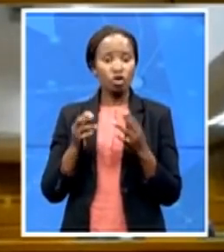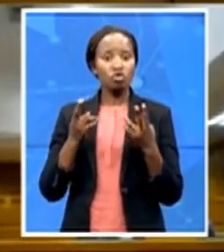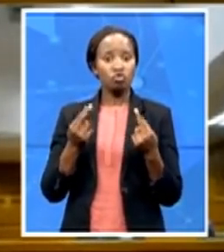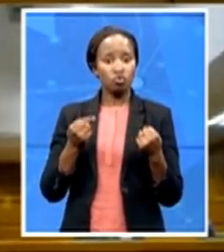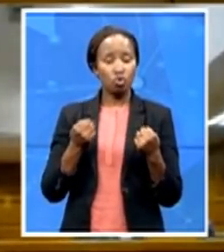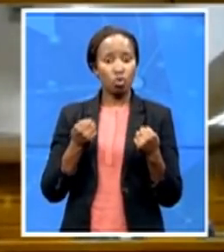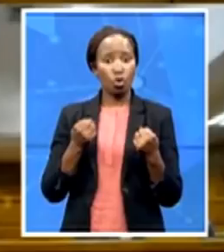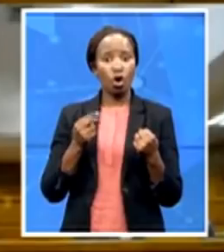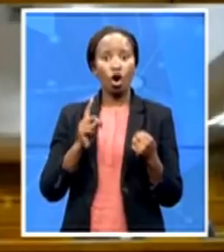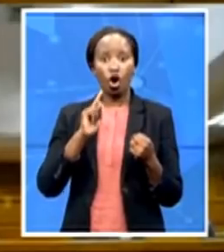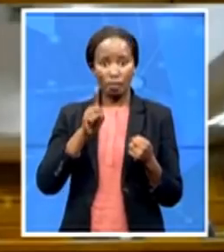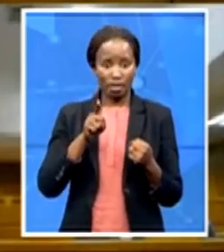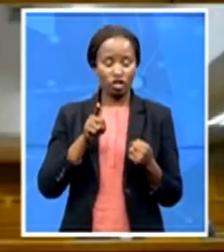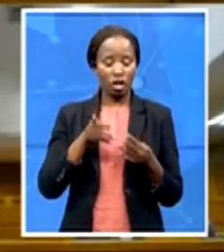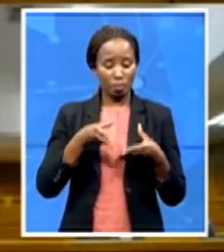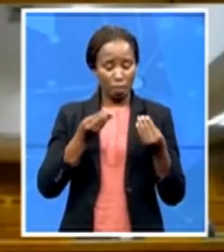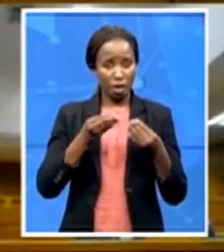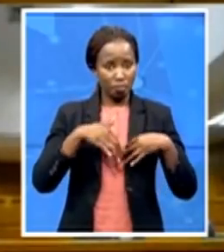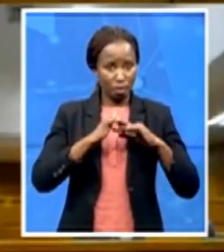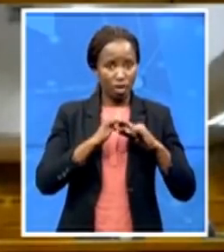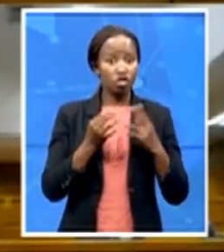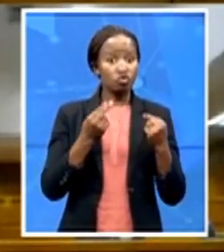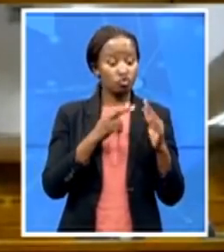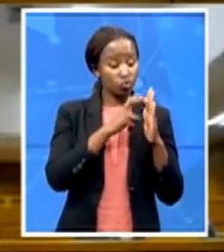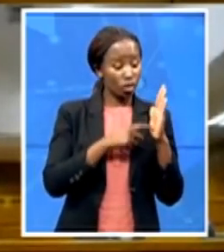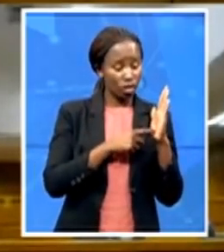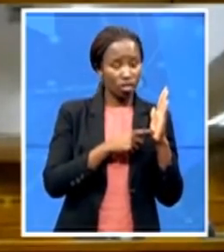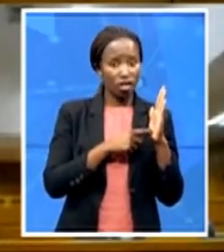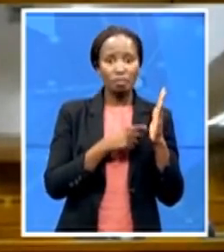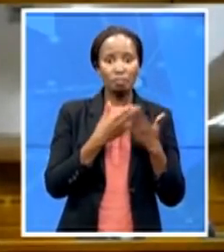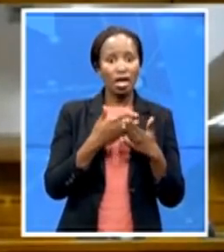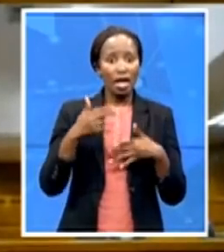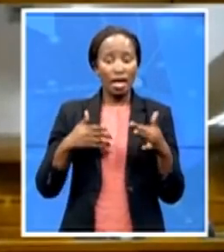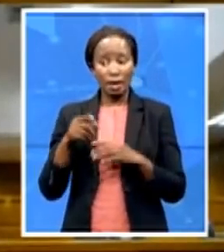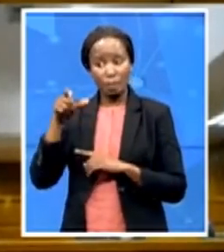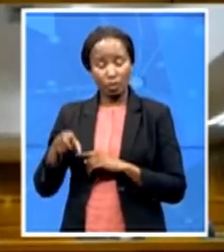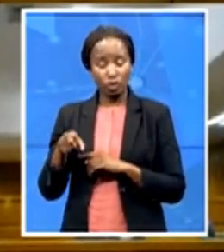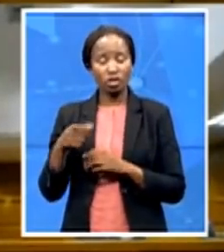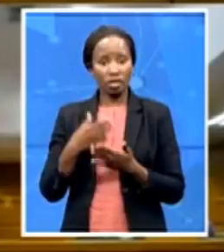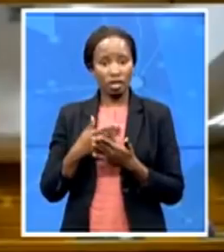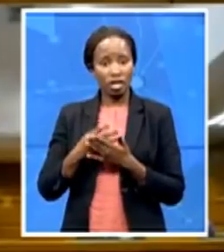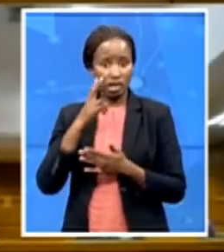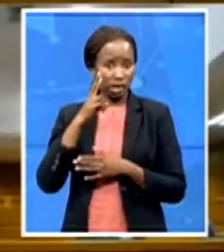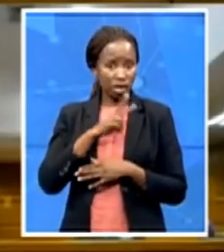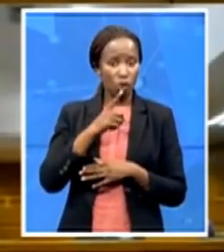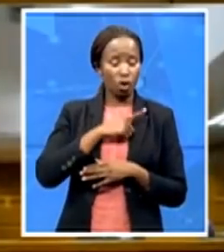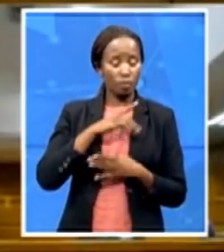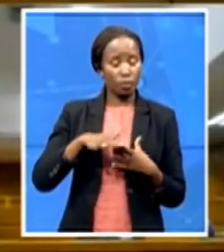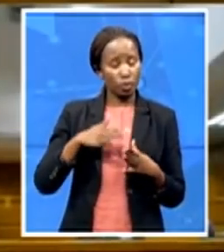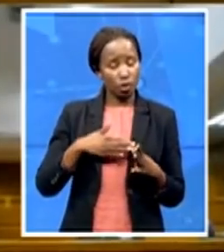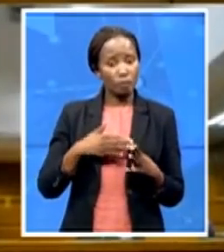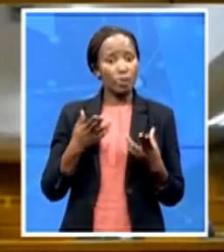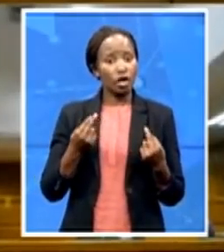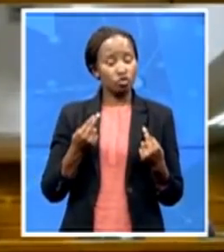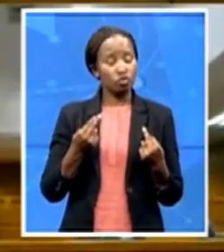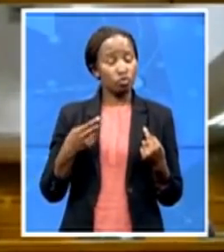new rules do in any presently relevant sense, because the retrospective operation of the new rules, if anything, inures to the